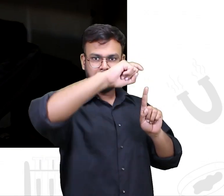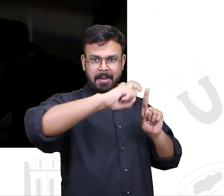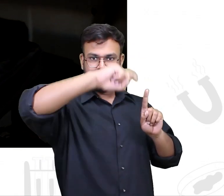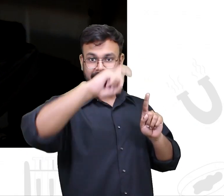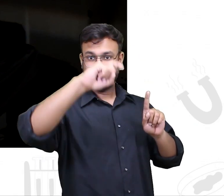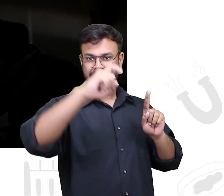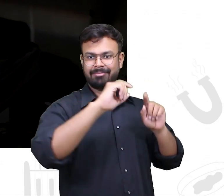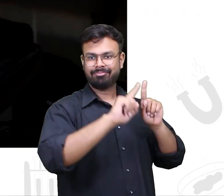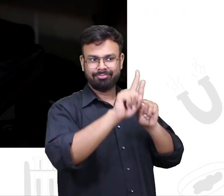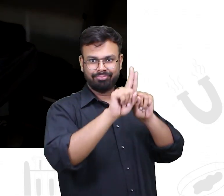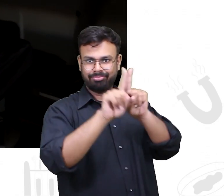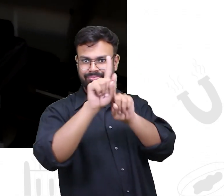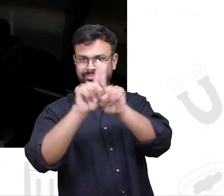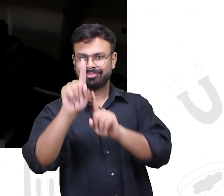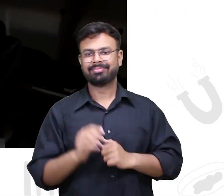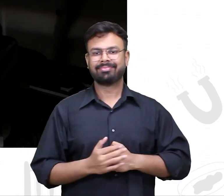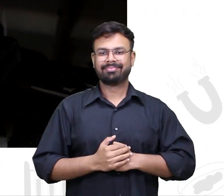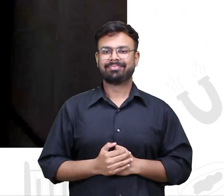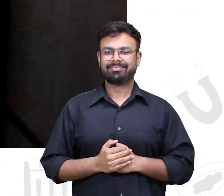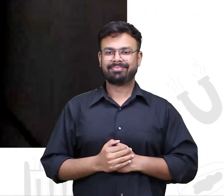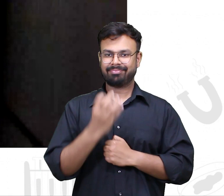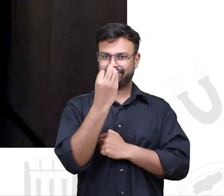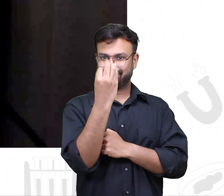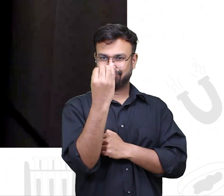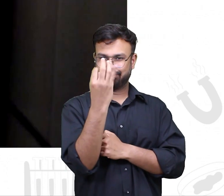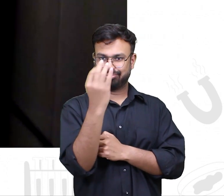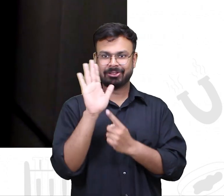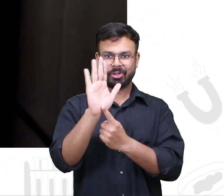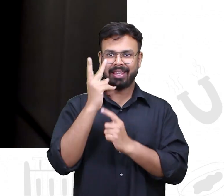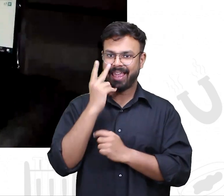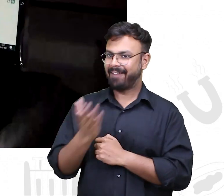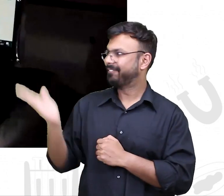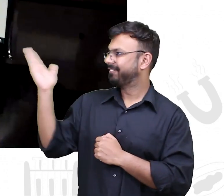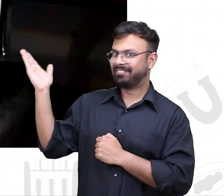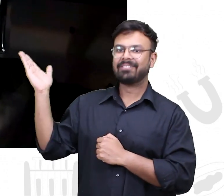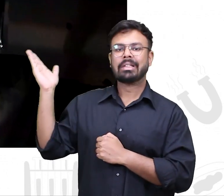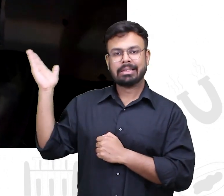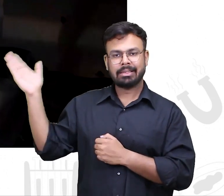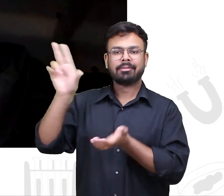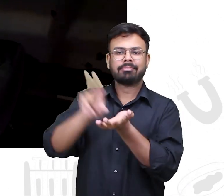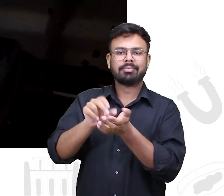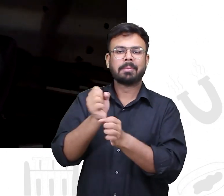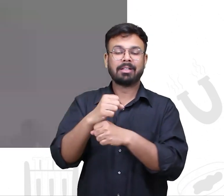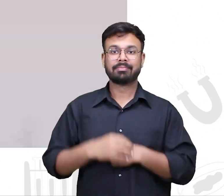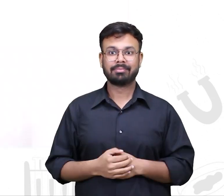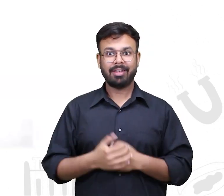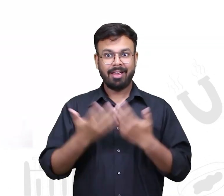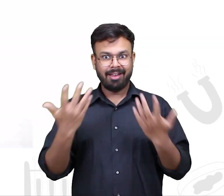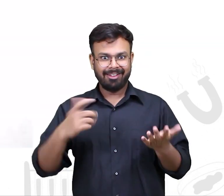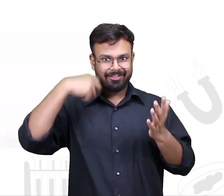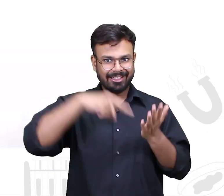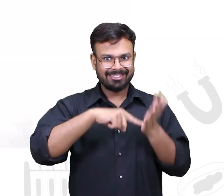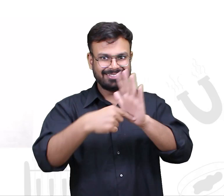reaches up to several milliamperes, and this can be regarded using this potentiostat.